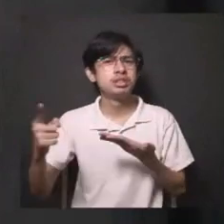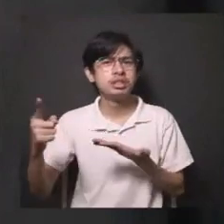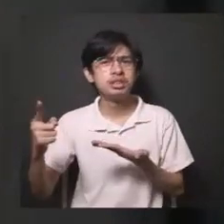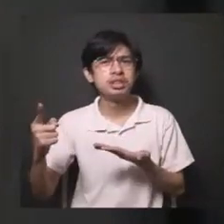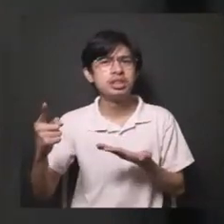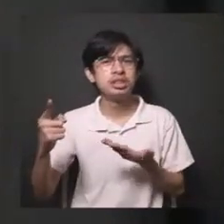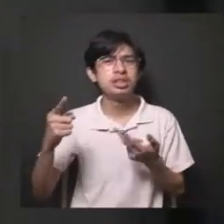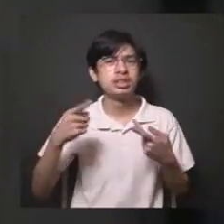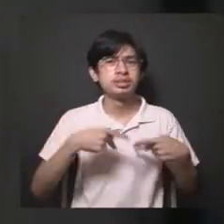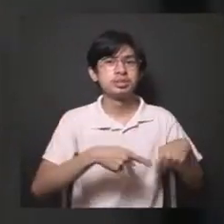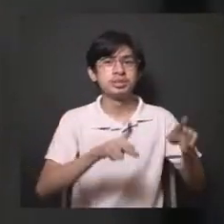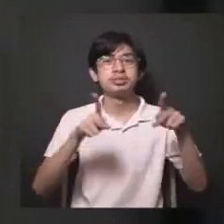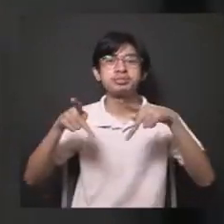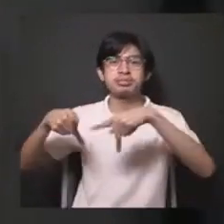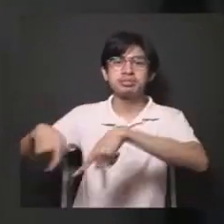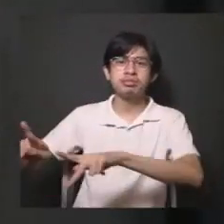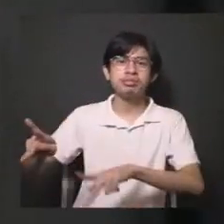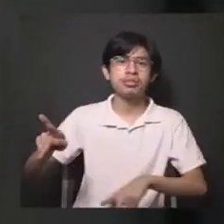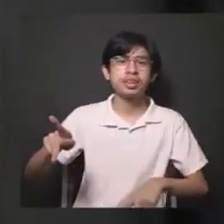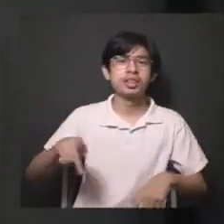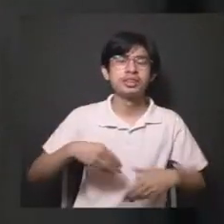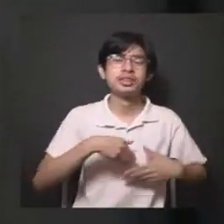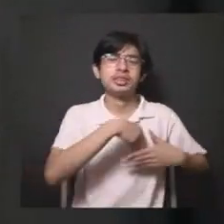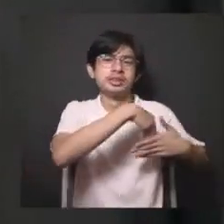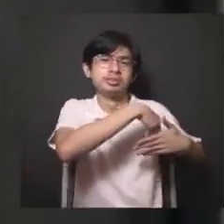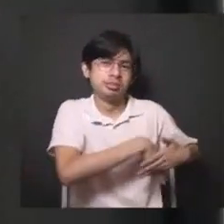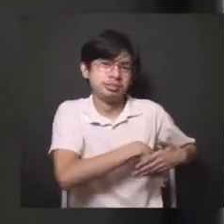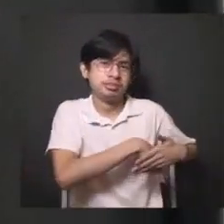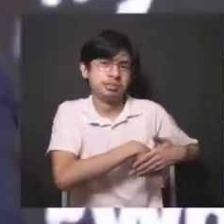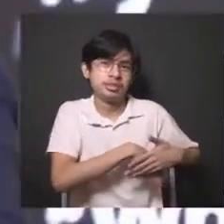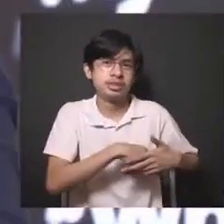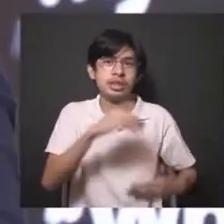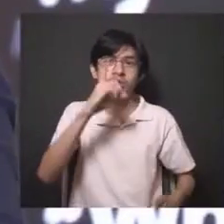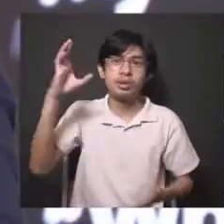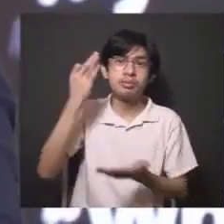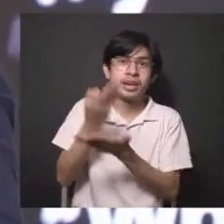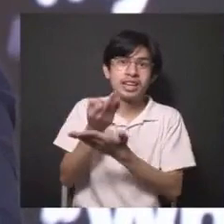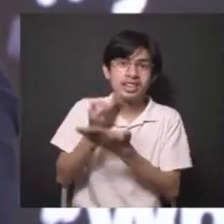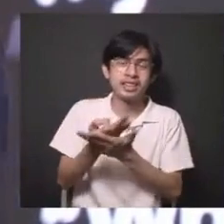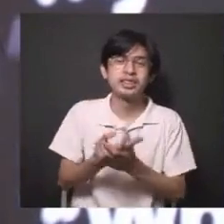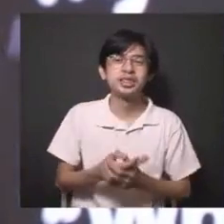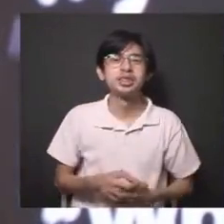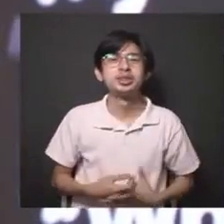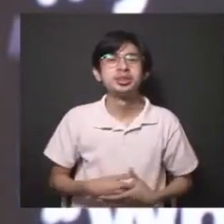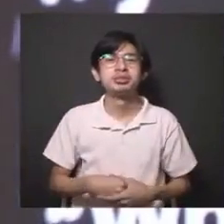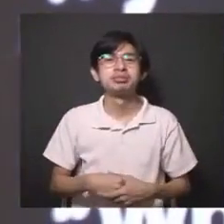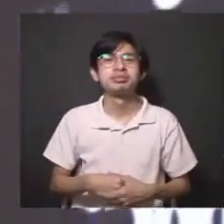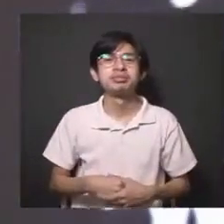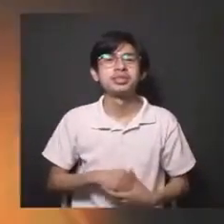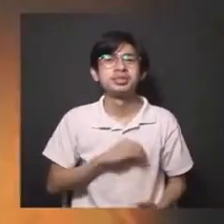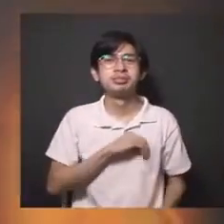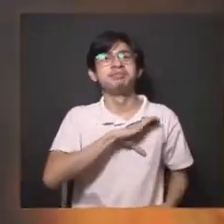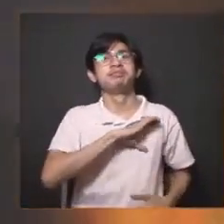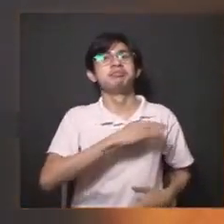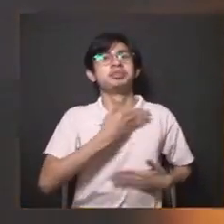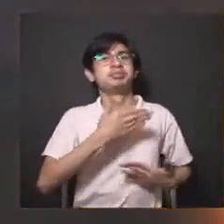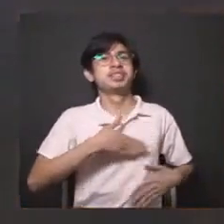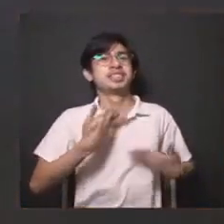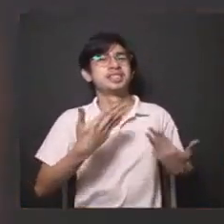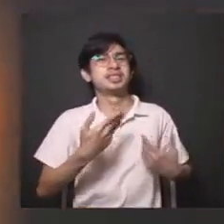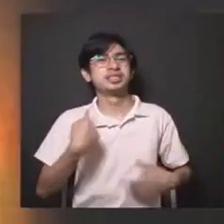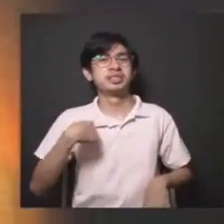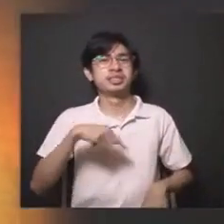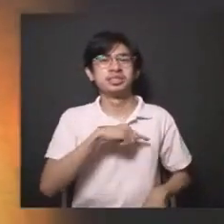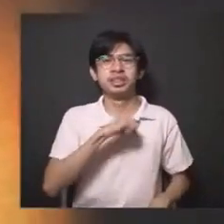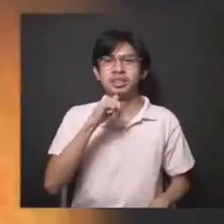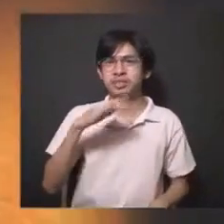your hand in the pocket and then there's a 100 peso bill. That's a nice thing, right? Women, wouldn't it be a blessing when you